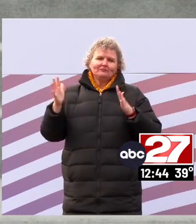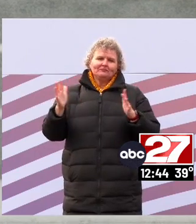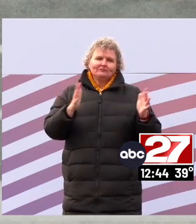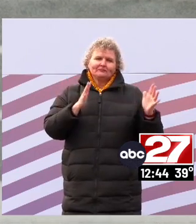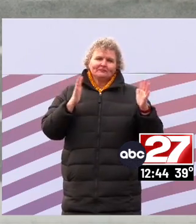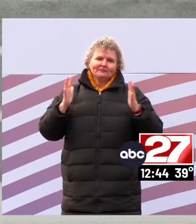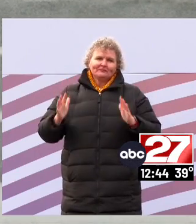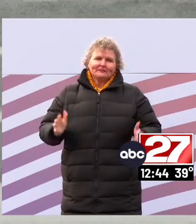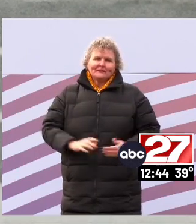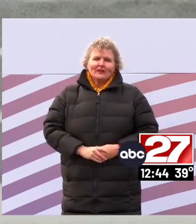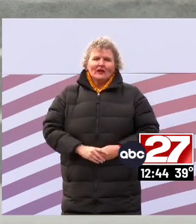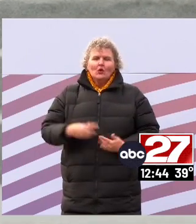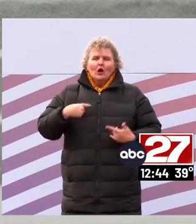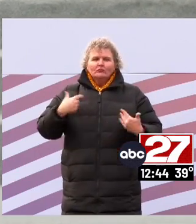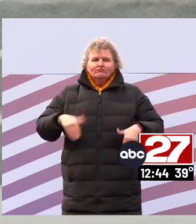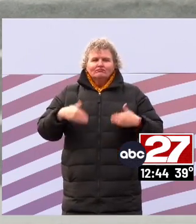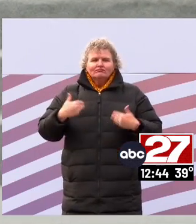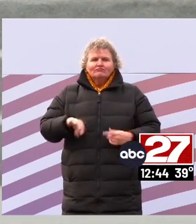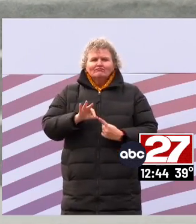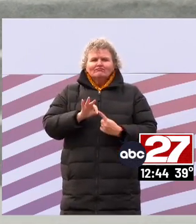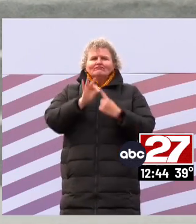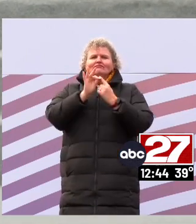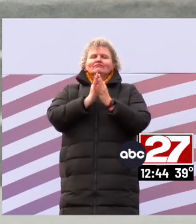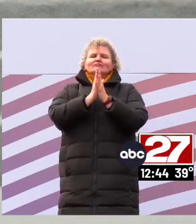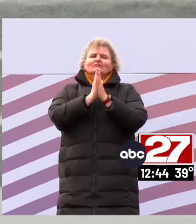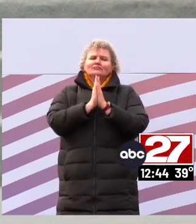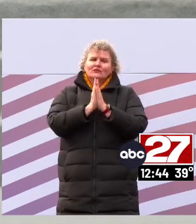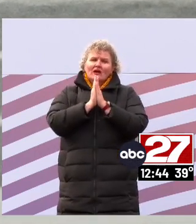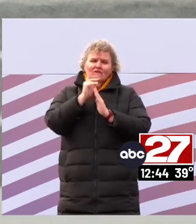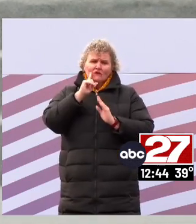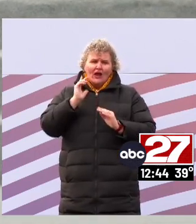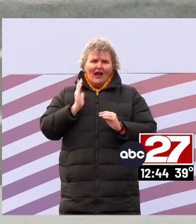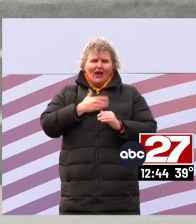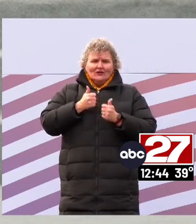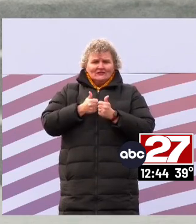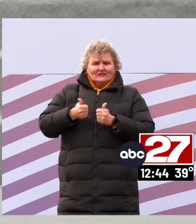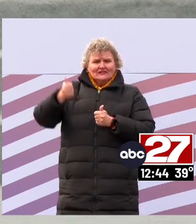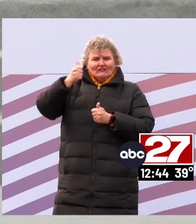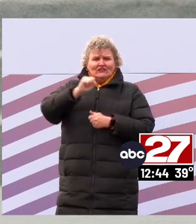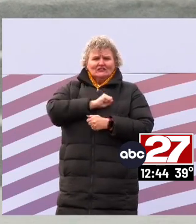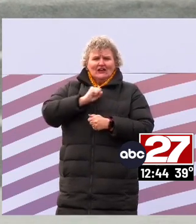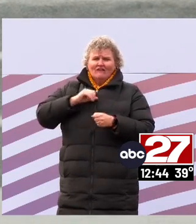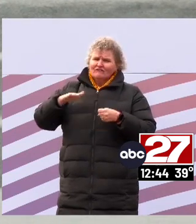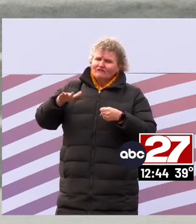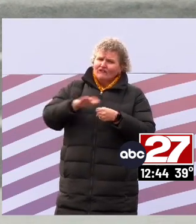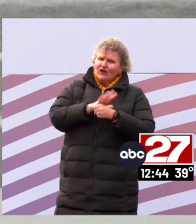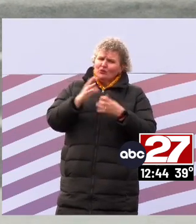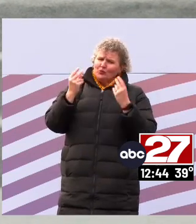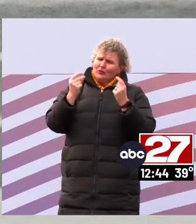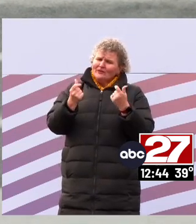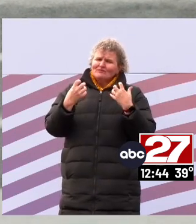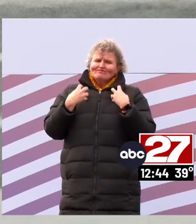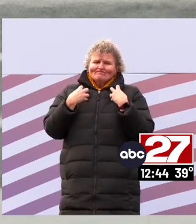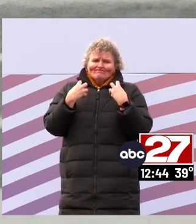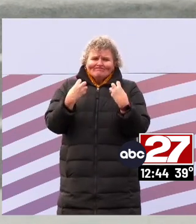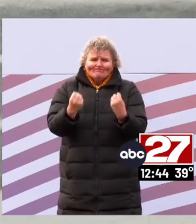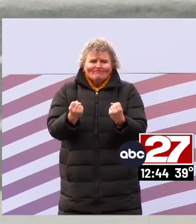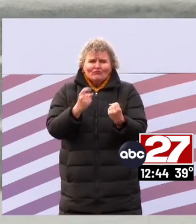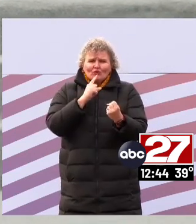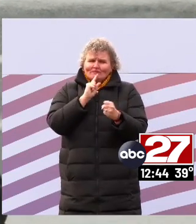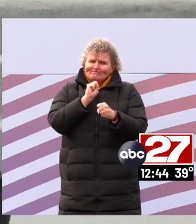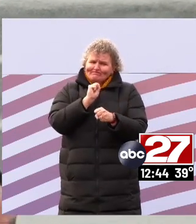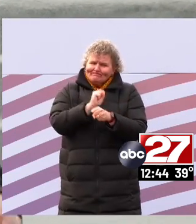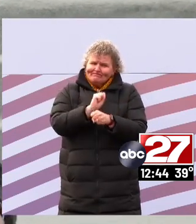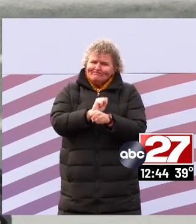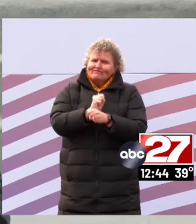We say a special prayer today for our senior senator for a full and speedy recovery. There is no doubt that you